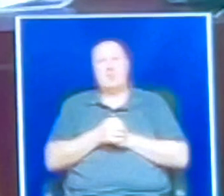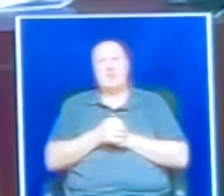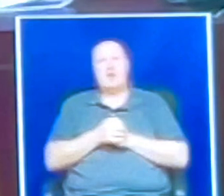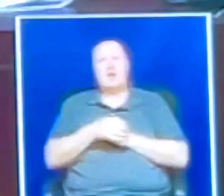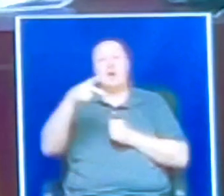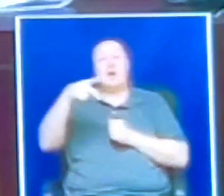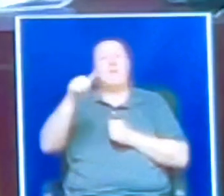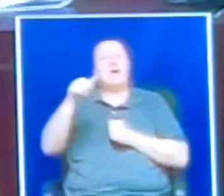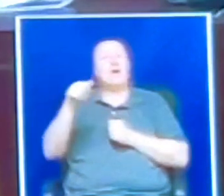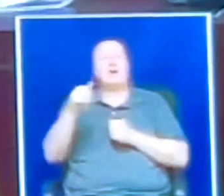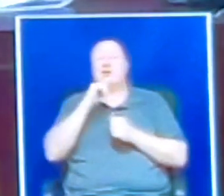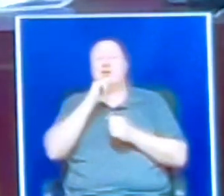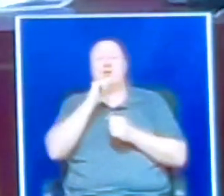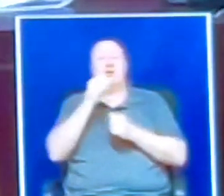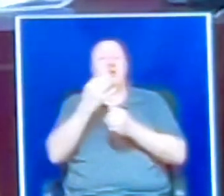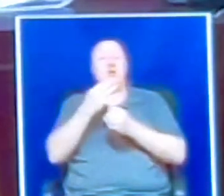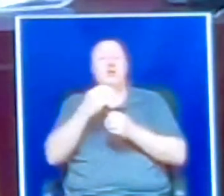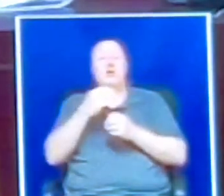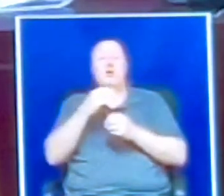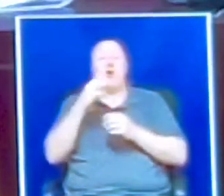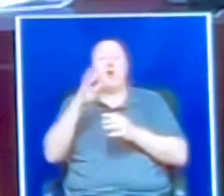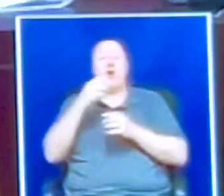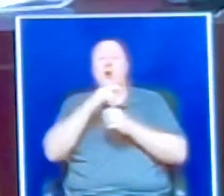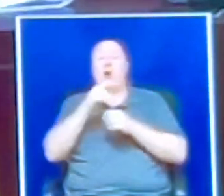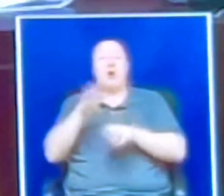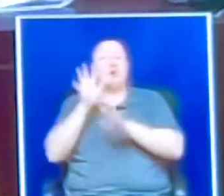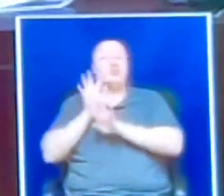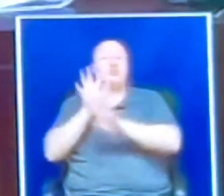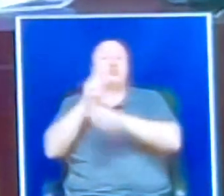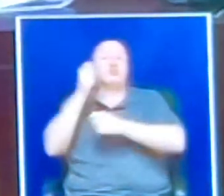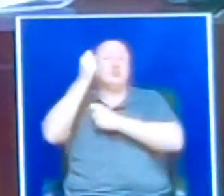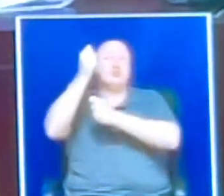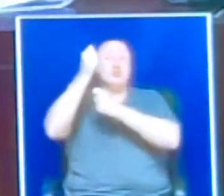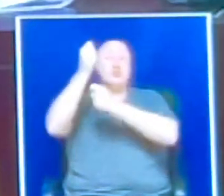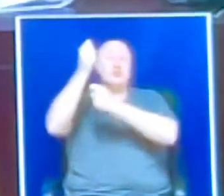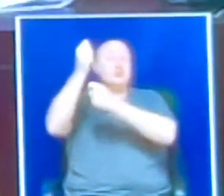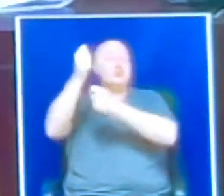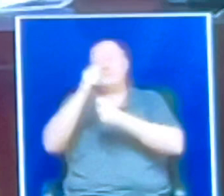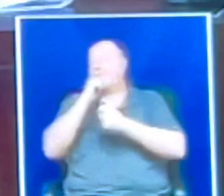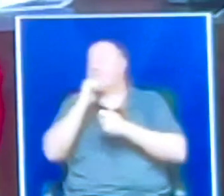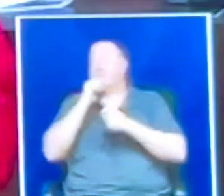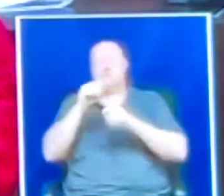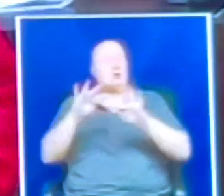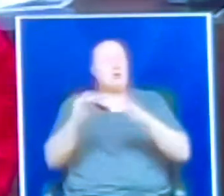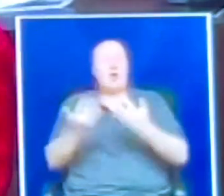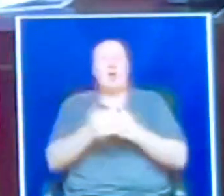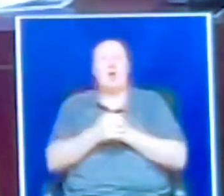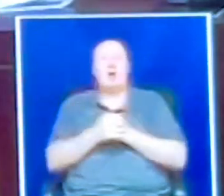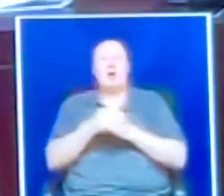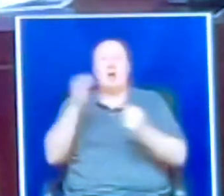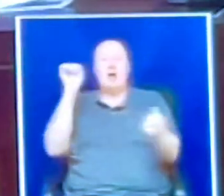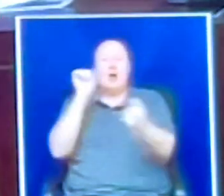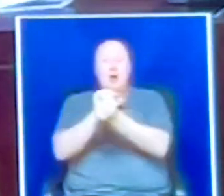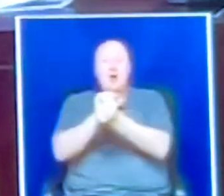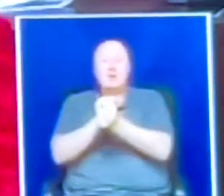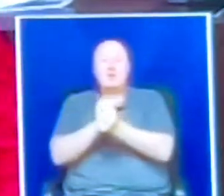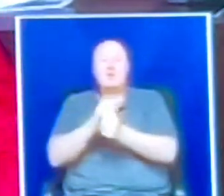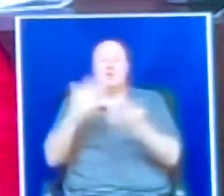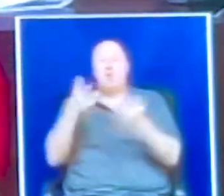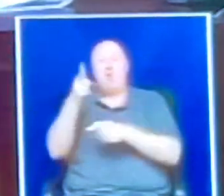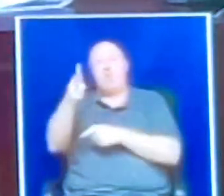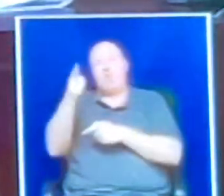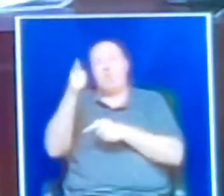Palestinians do not enjoy freedom to demonstrate against their oppressor. They are told demonstrations, they get arrested, they even get